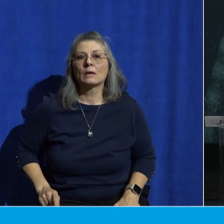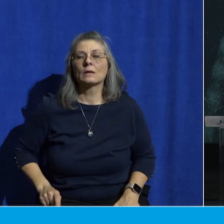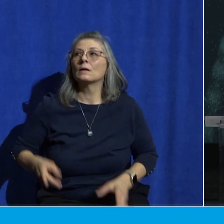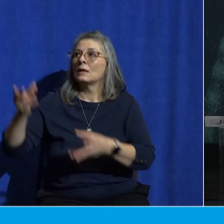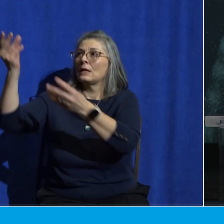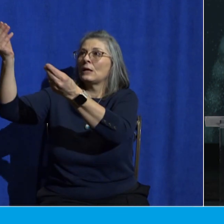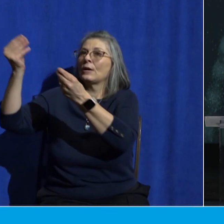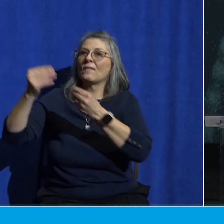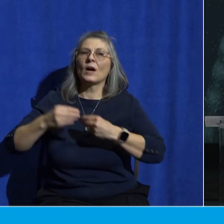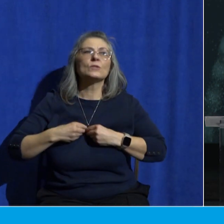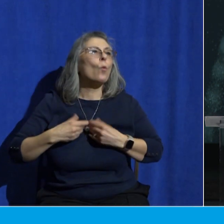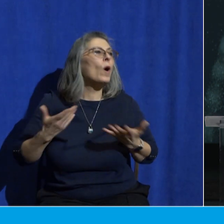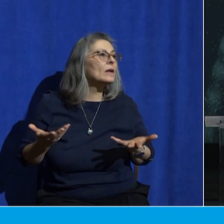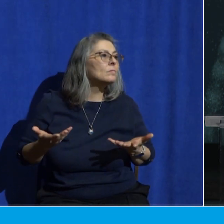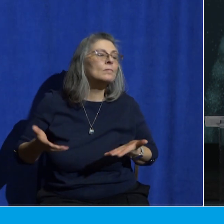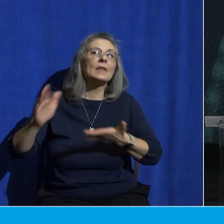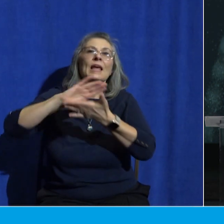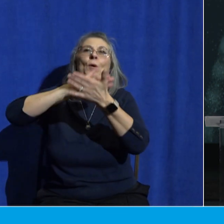with God.